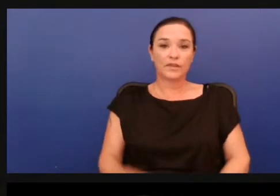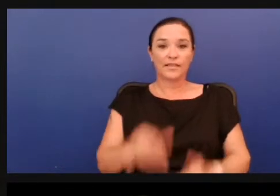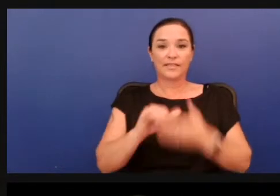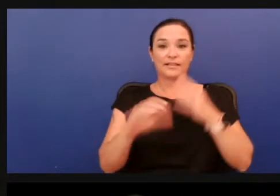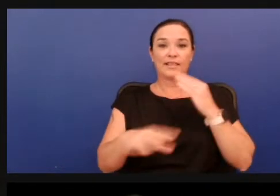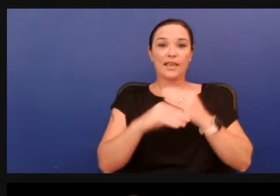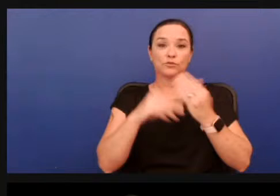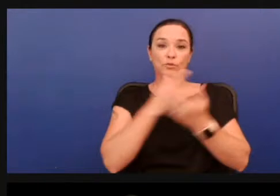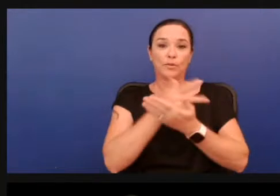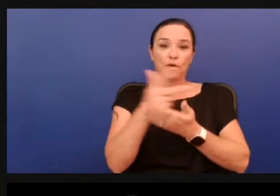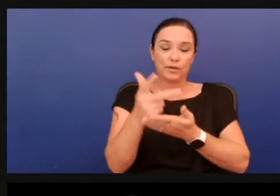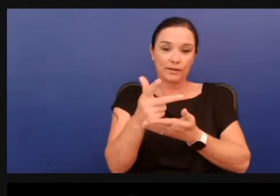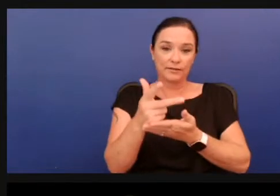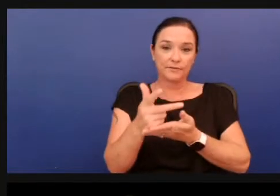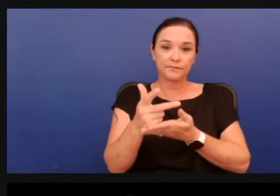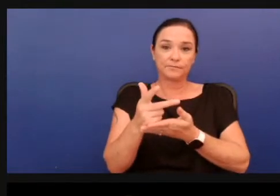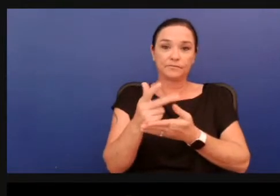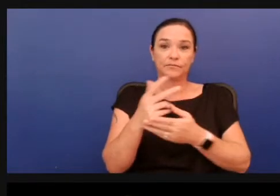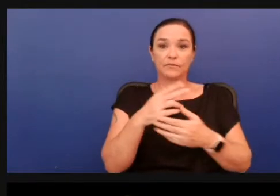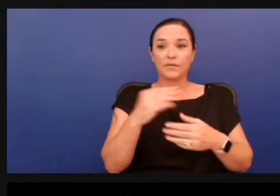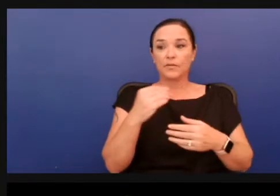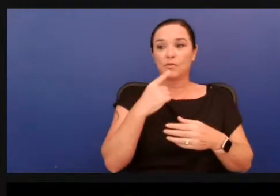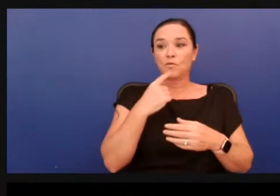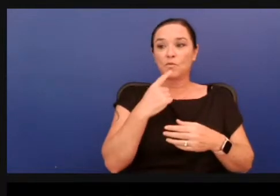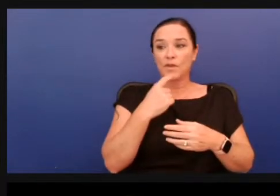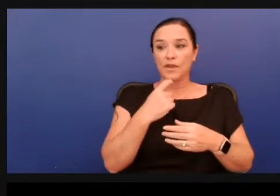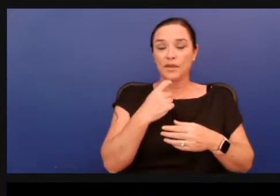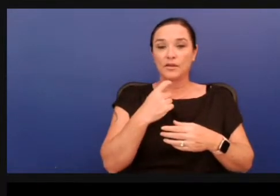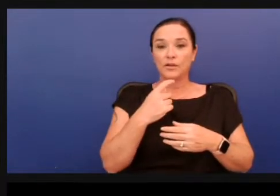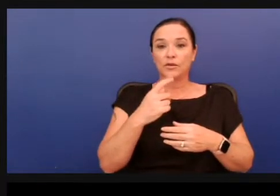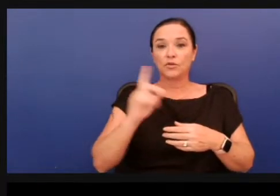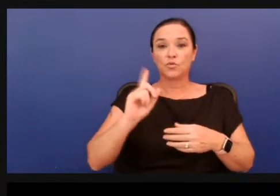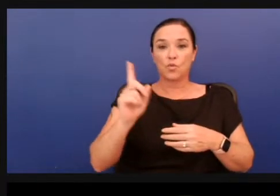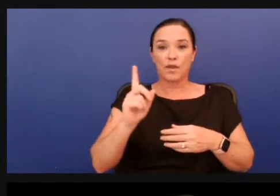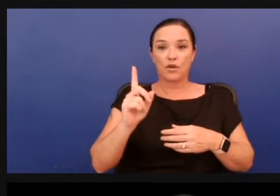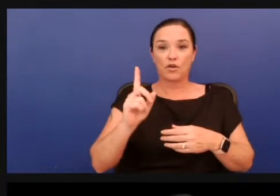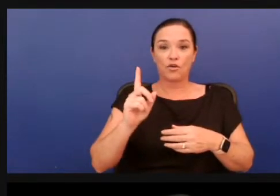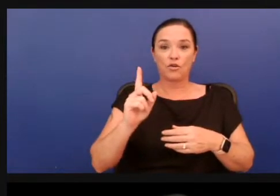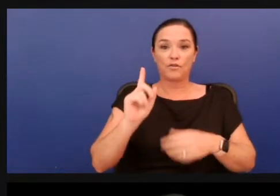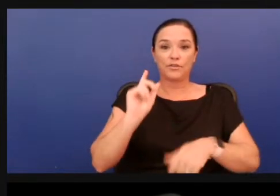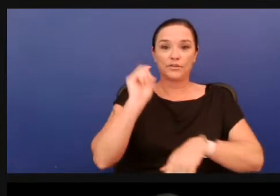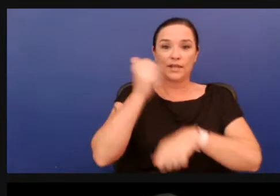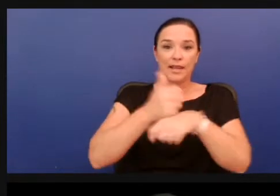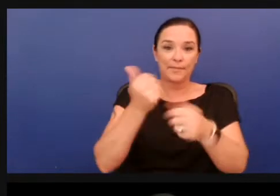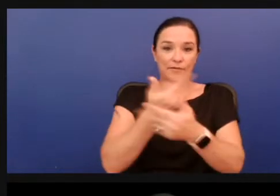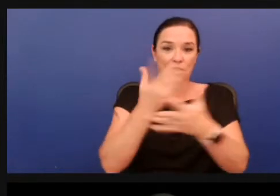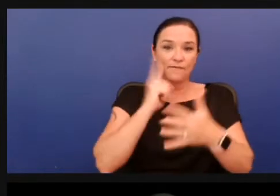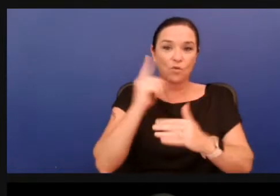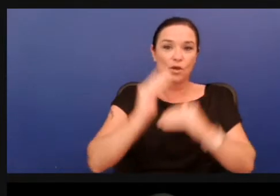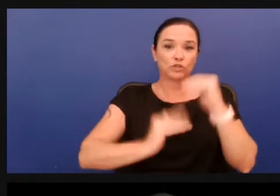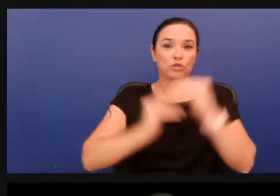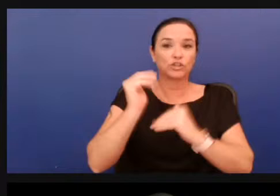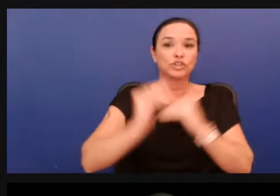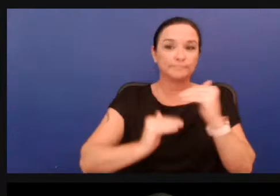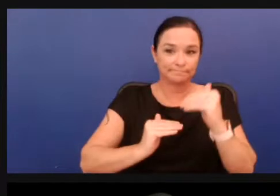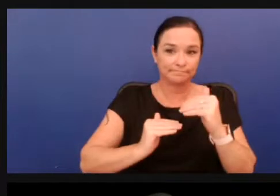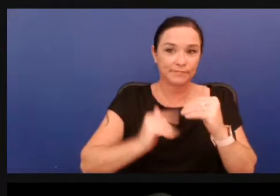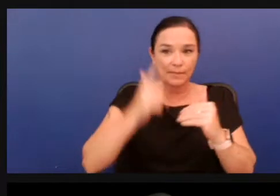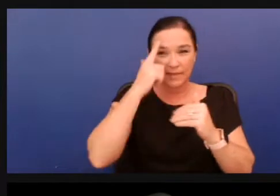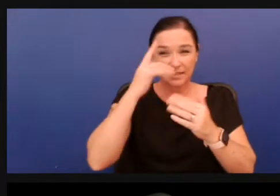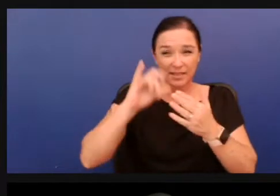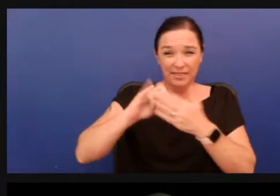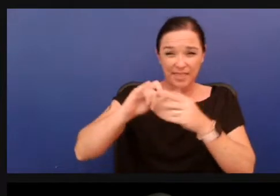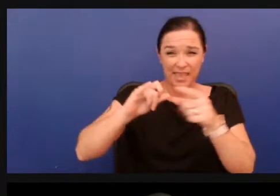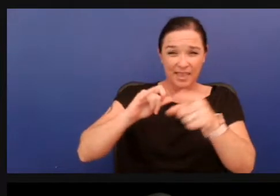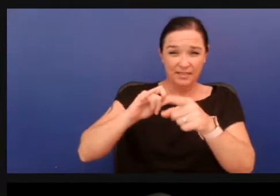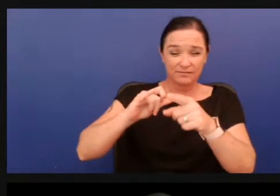right there. And the red is where they're staging construction, right? Because this is an area of impact